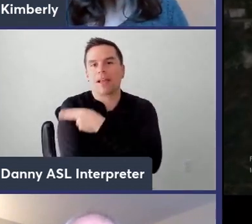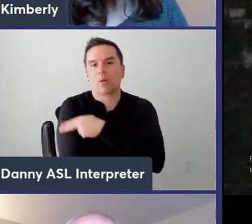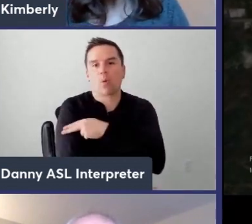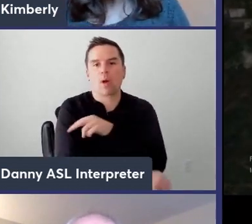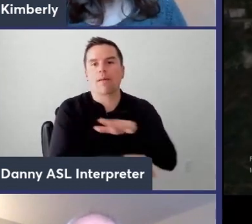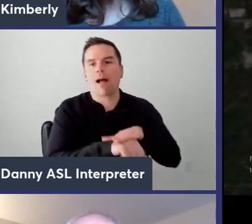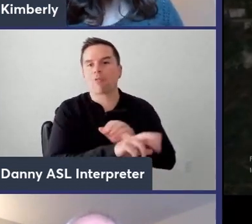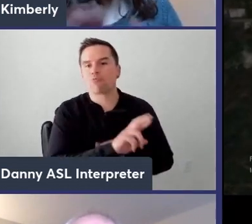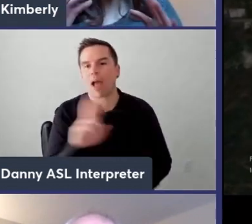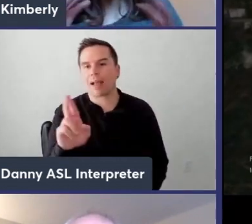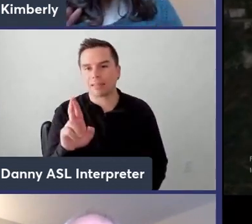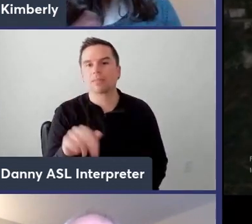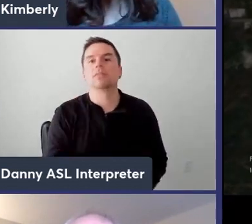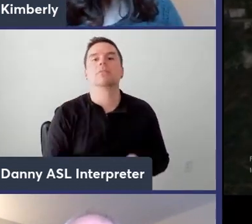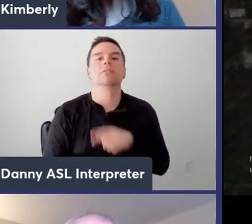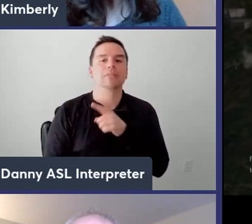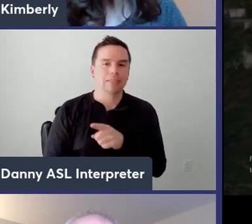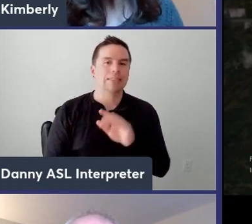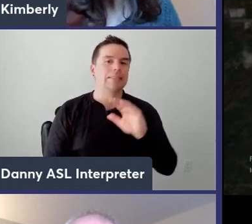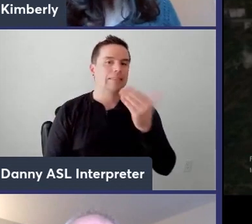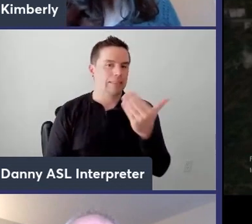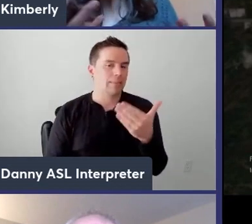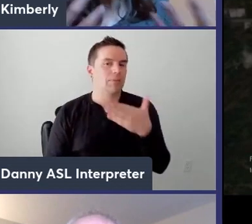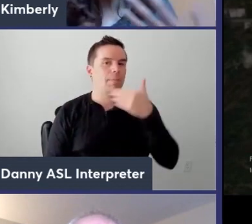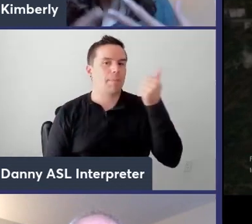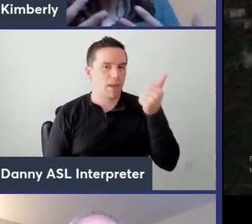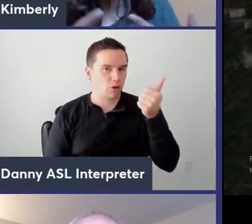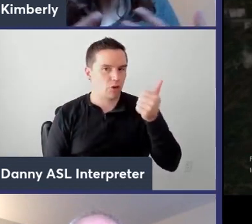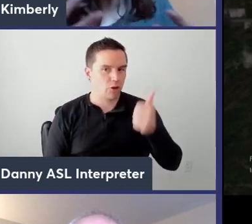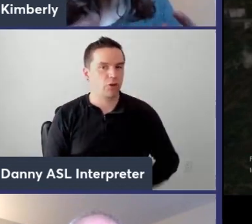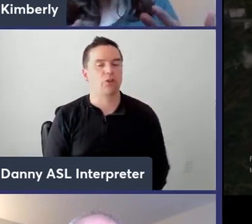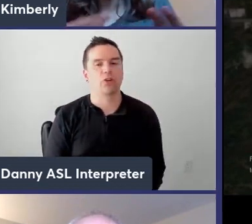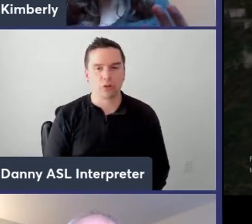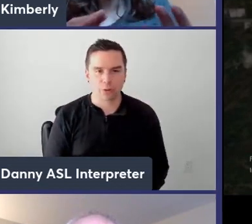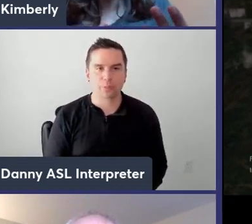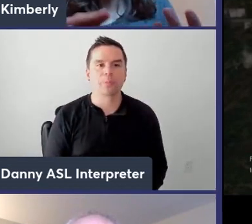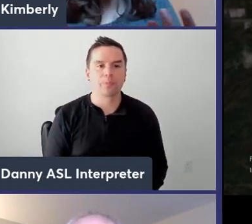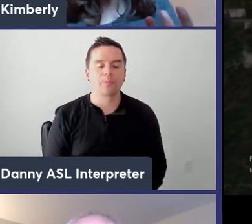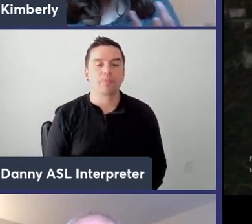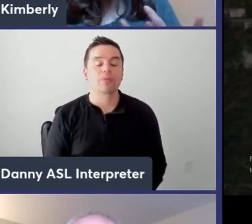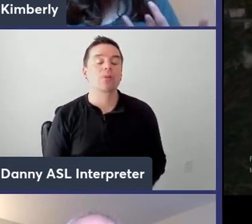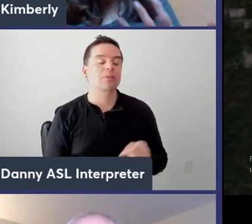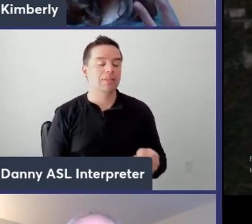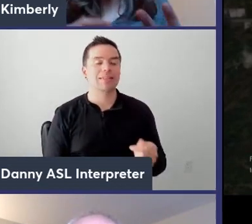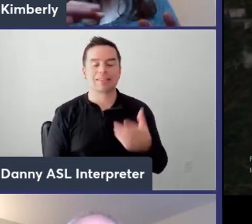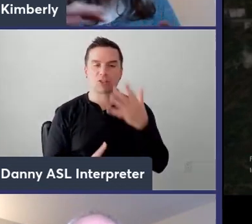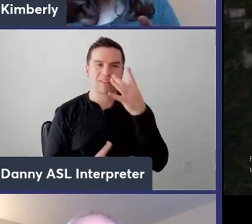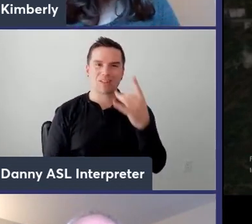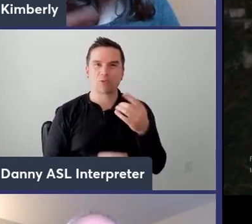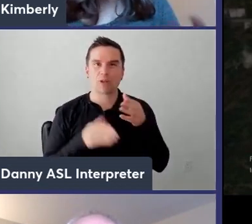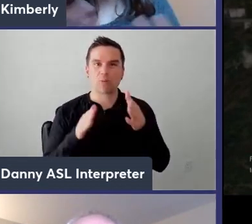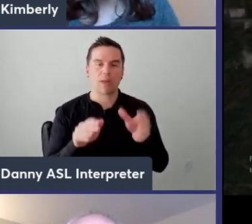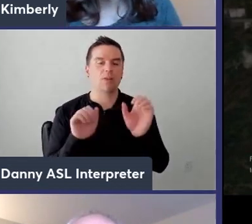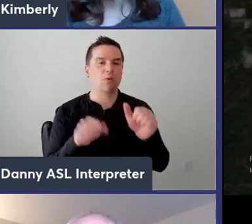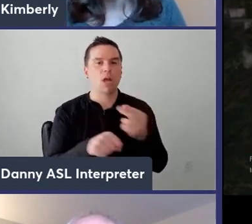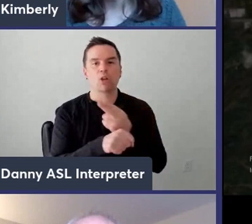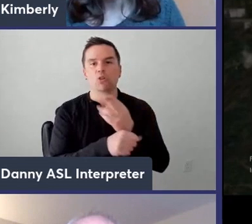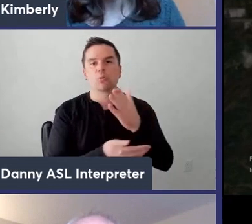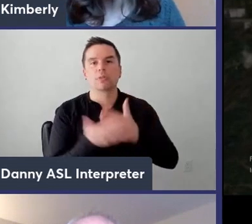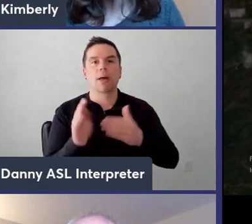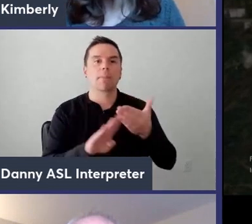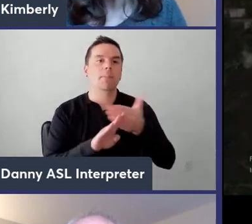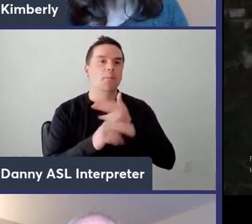better. So this is just a very small taste of how you can visualize and use some of the pre-built models and the data sets that come in